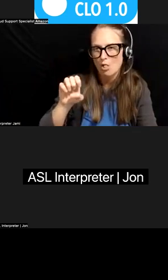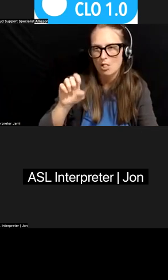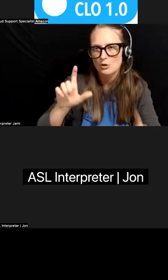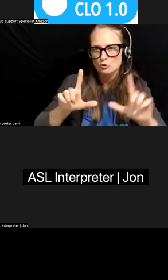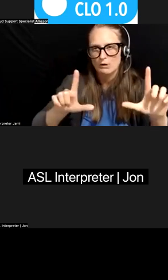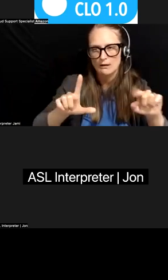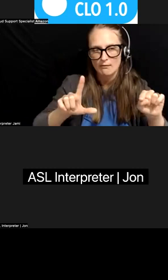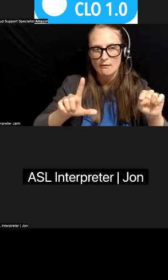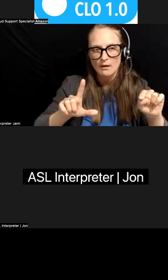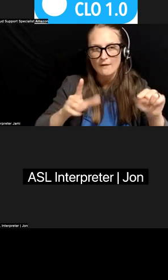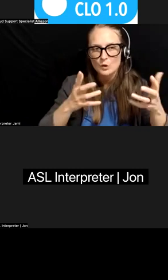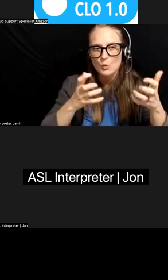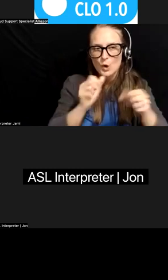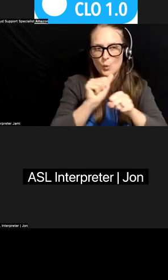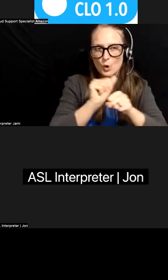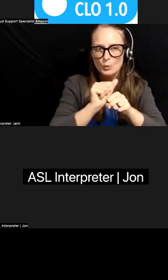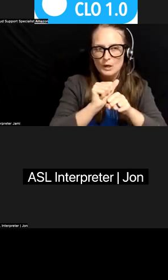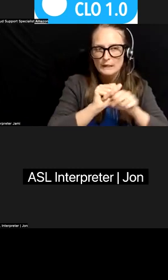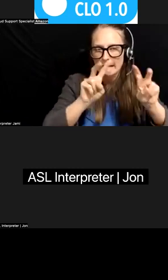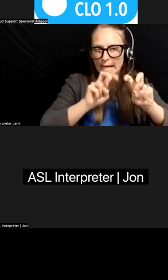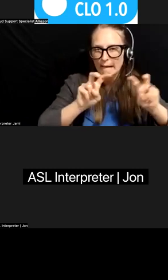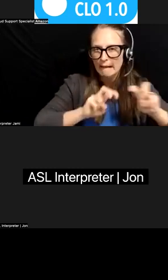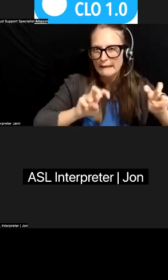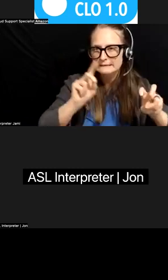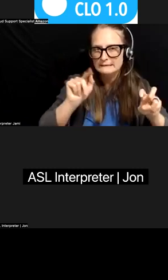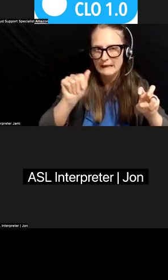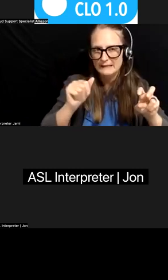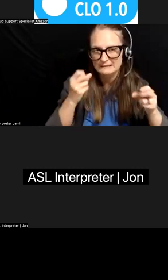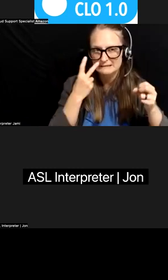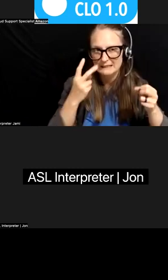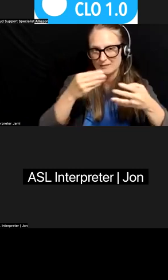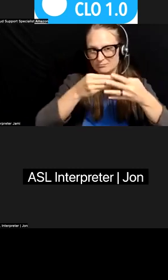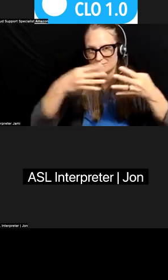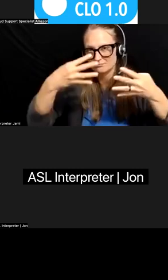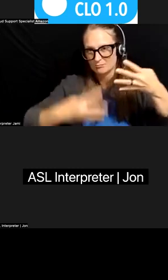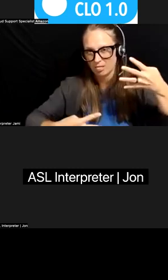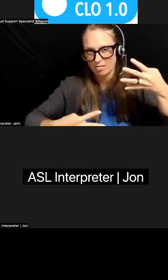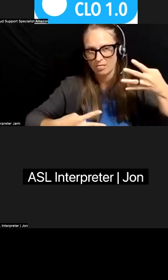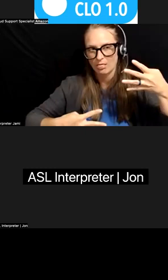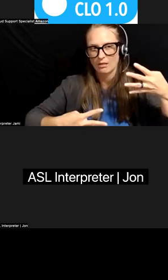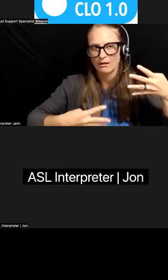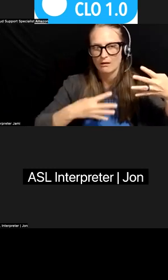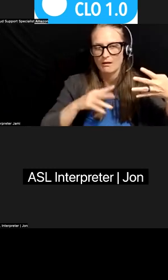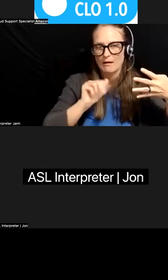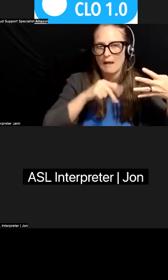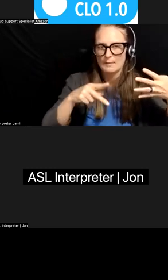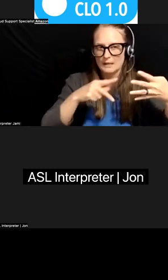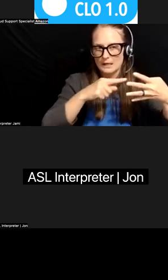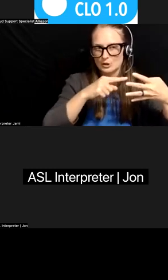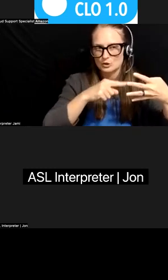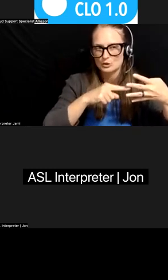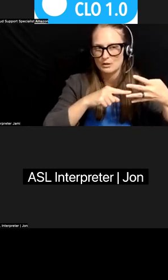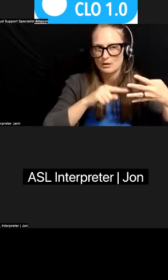if you want to work with analyzing your data, look at all these services. Looking at application,